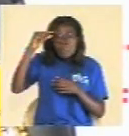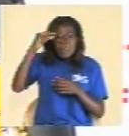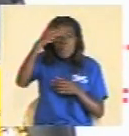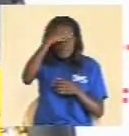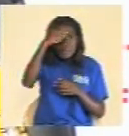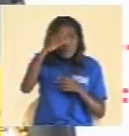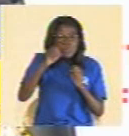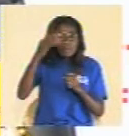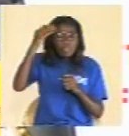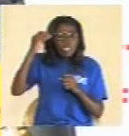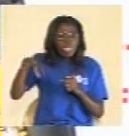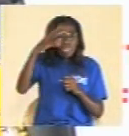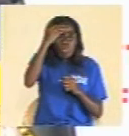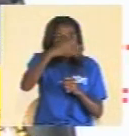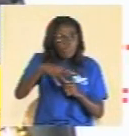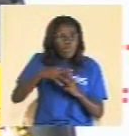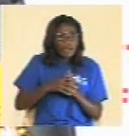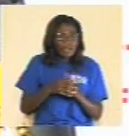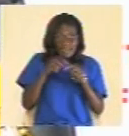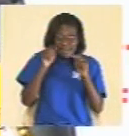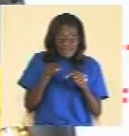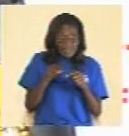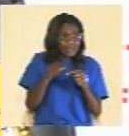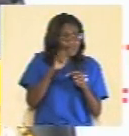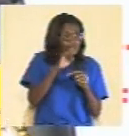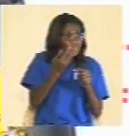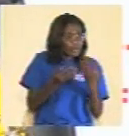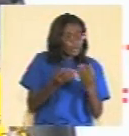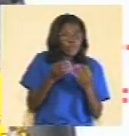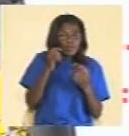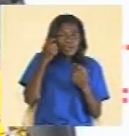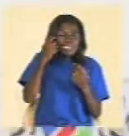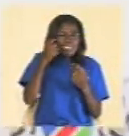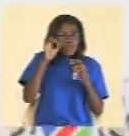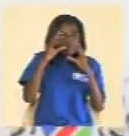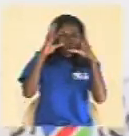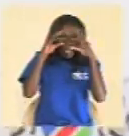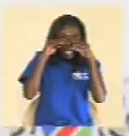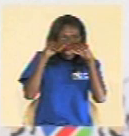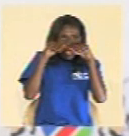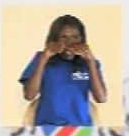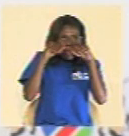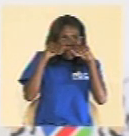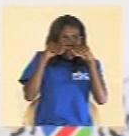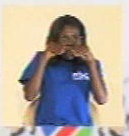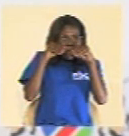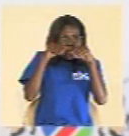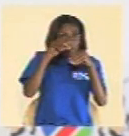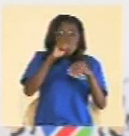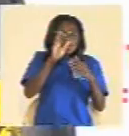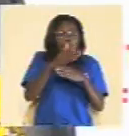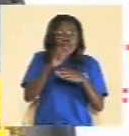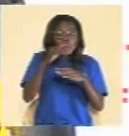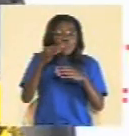get paralyzed. So what happens naturally when you sleep, your eye is supposed to close. But now because these muscles are